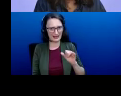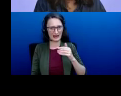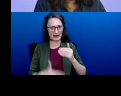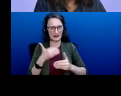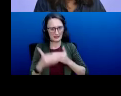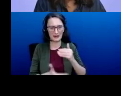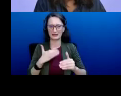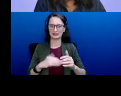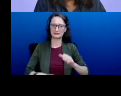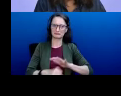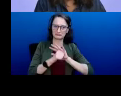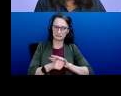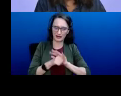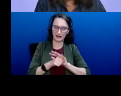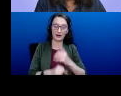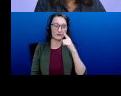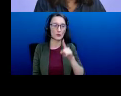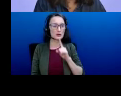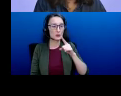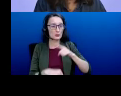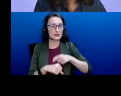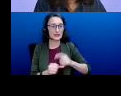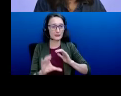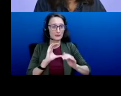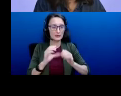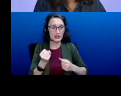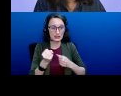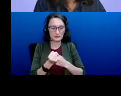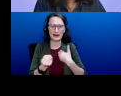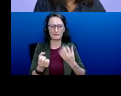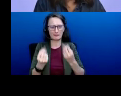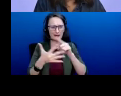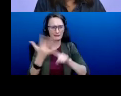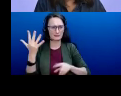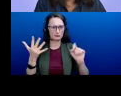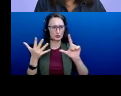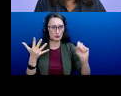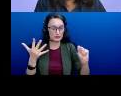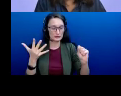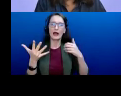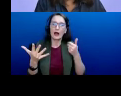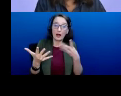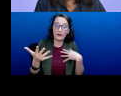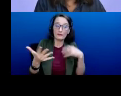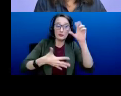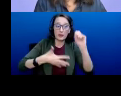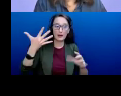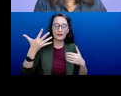lot of different tools out there that you can use. Some that we're calling to light here are Caption Call by Sorensen.